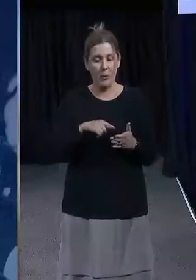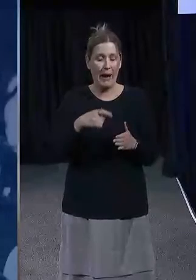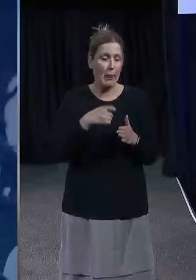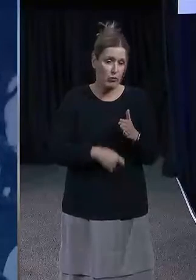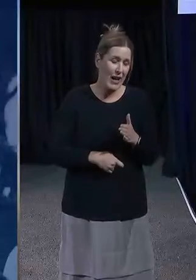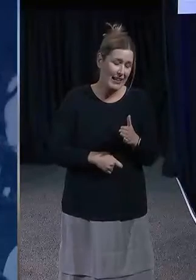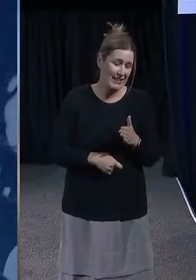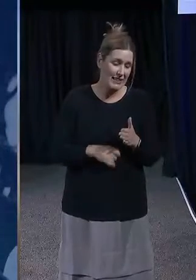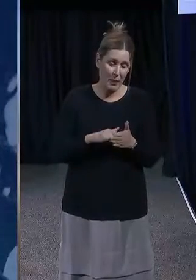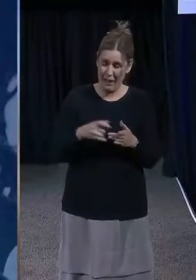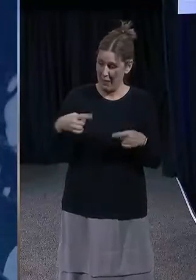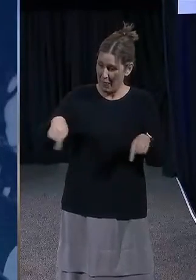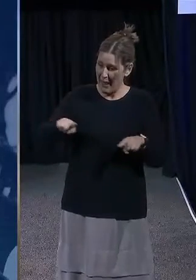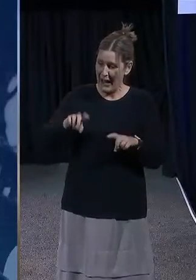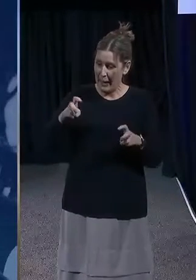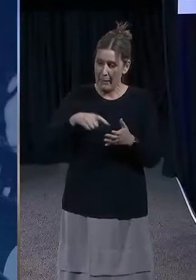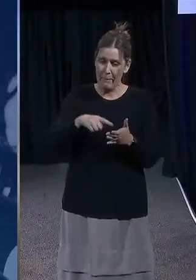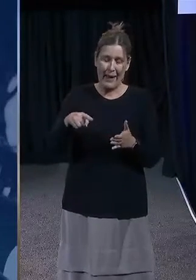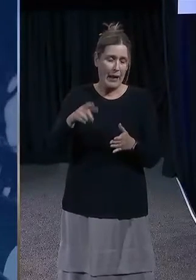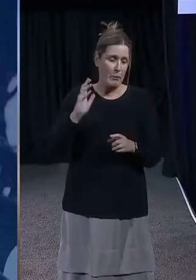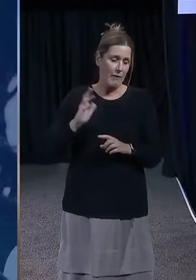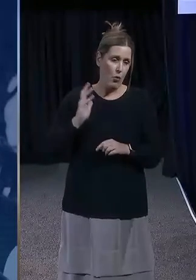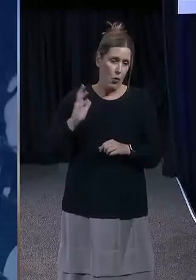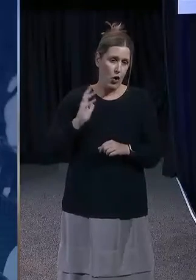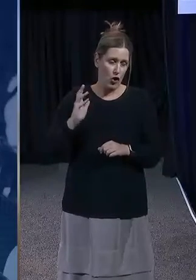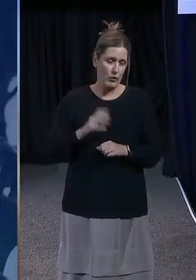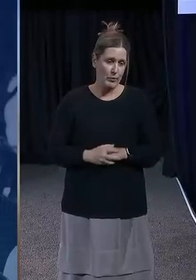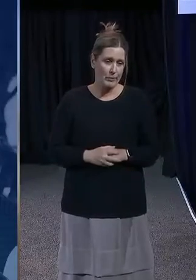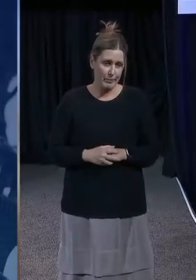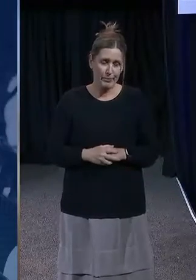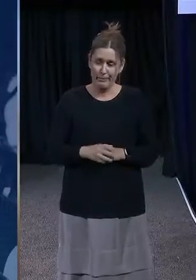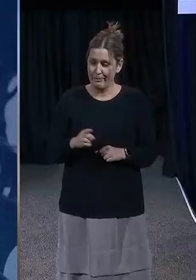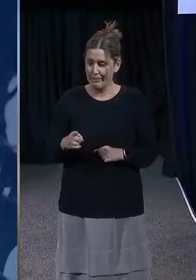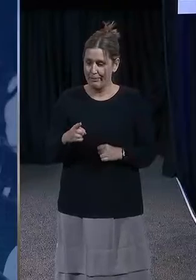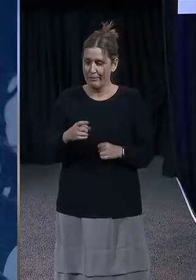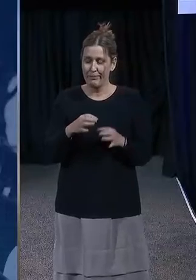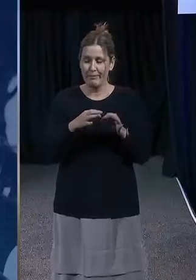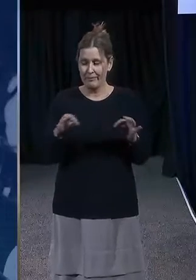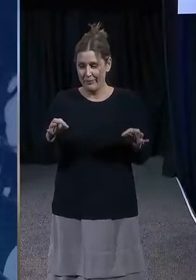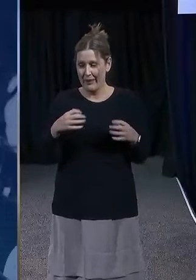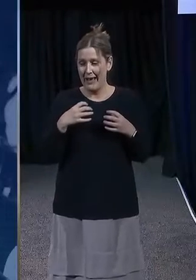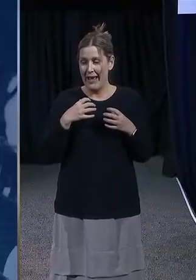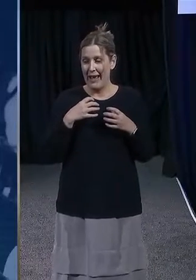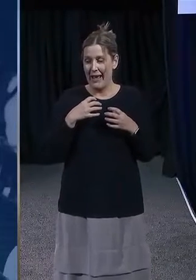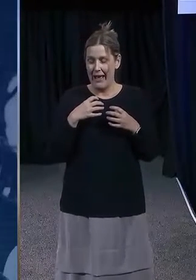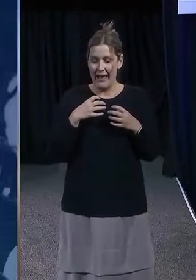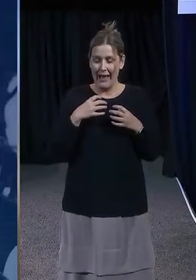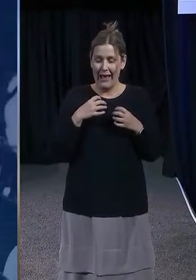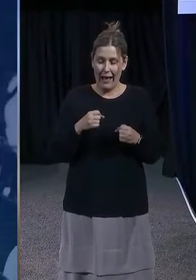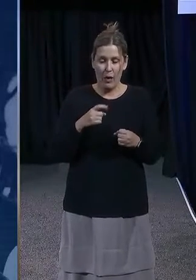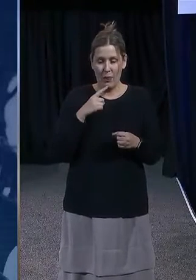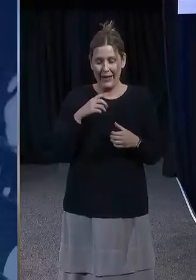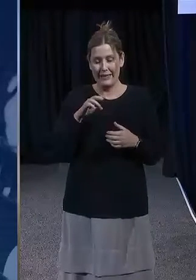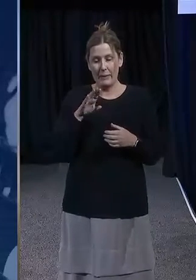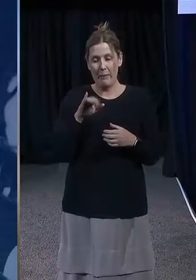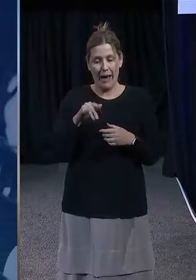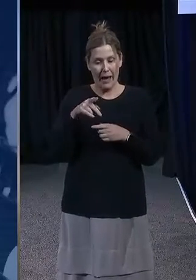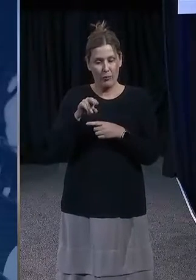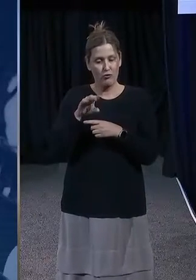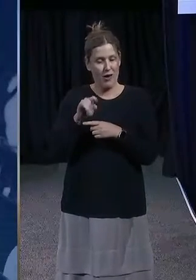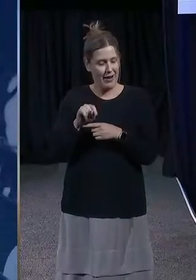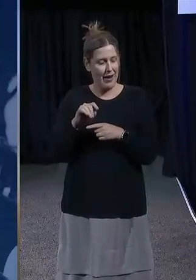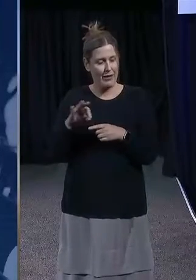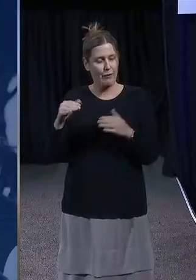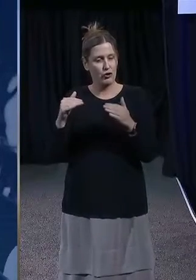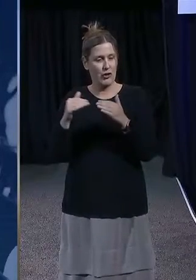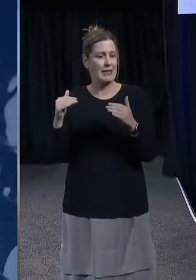paid before us. So I'll close with a statement by Norman Daniels, that is, health is a byproduct of justice, and if we